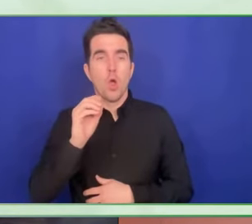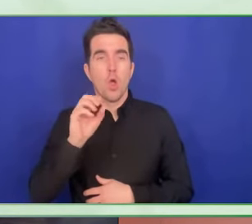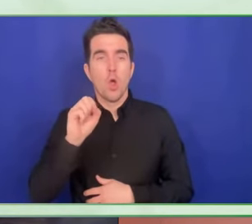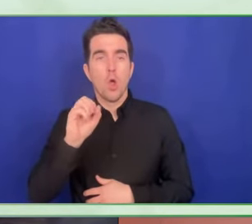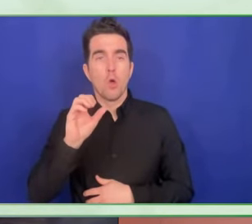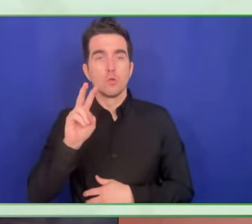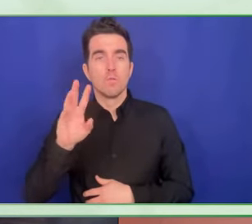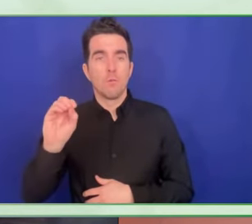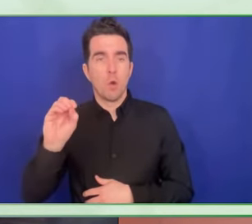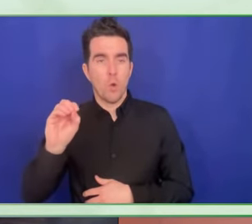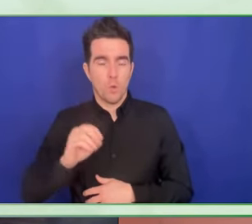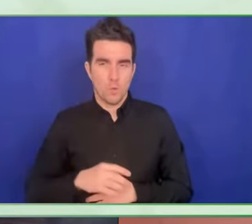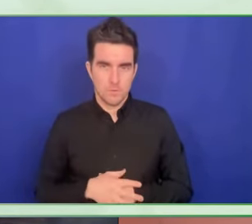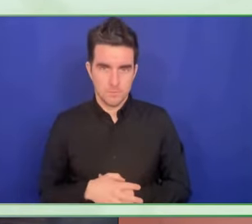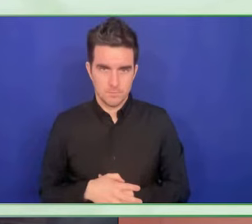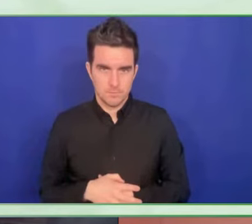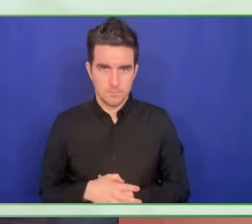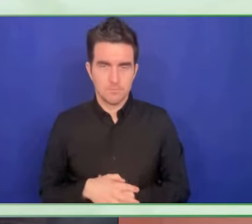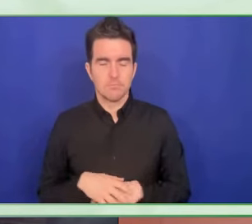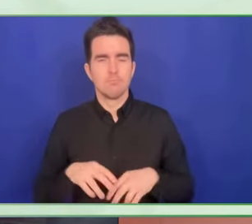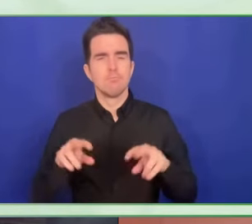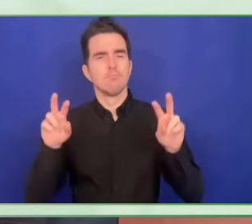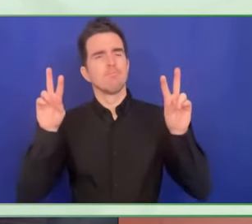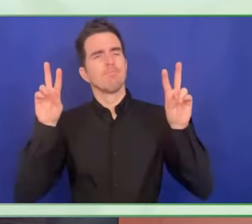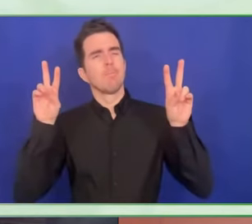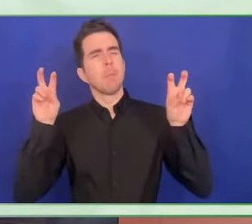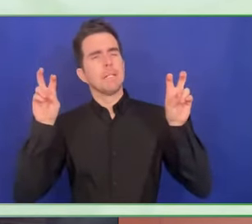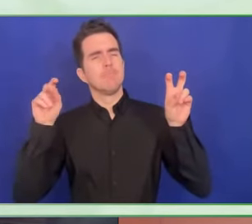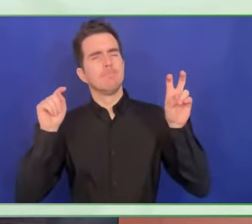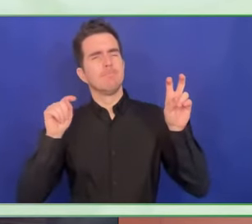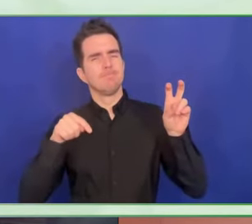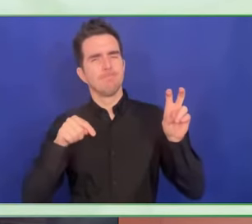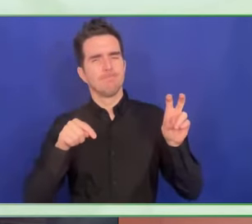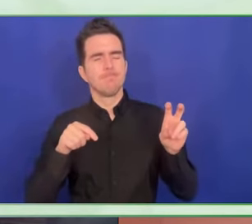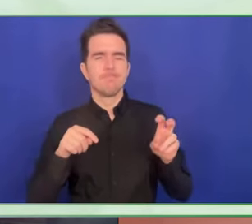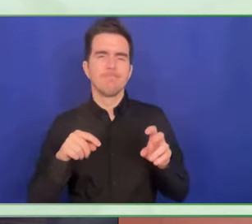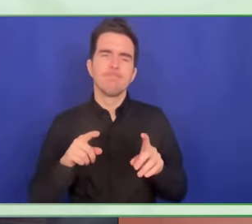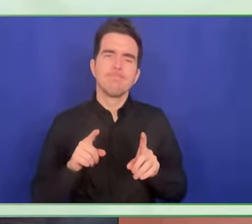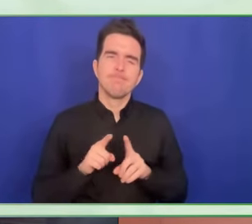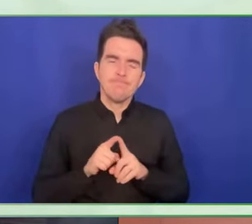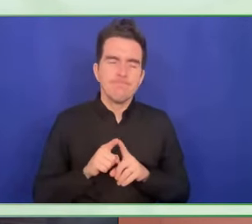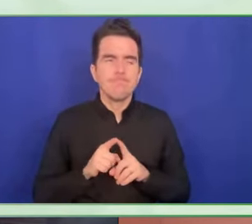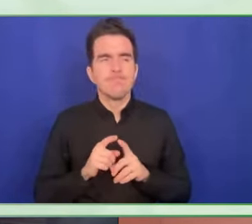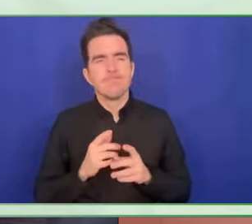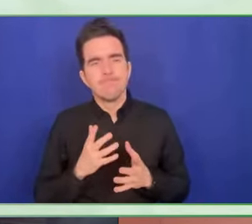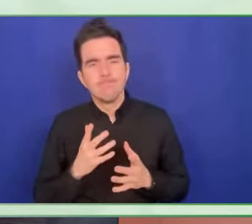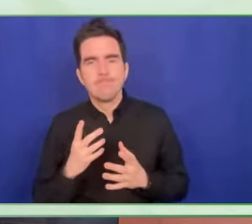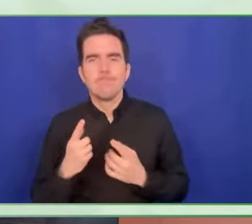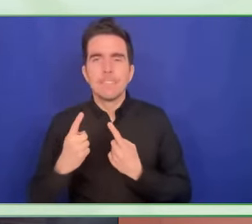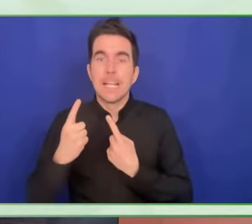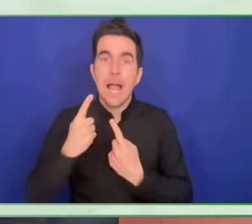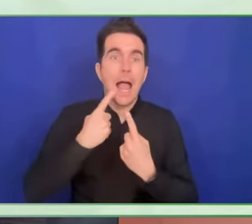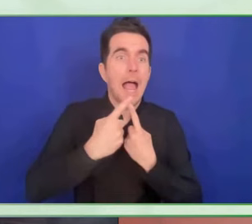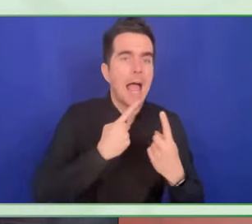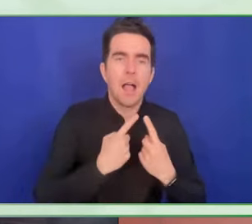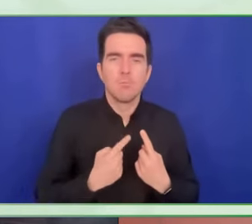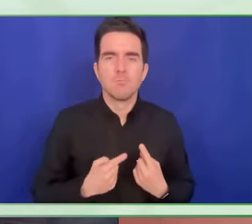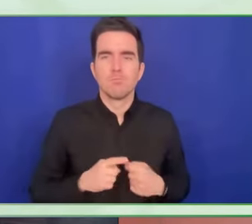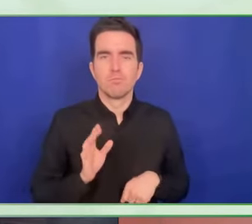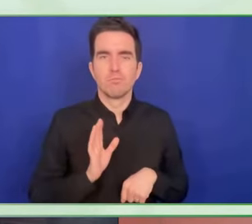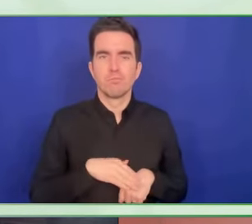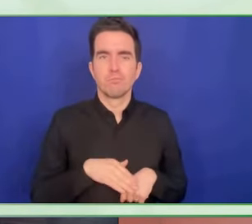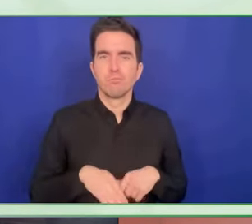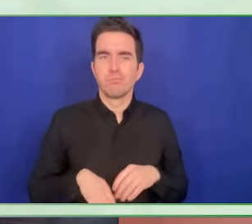much interested, which is your opinion, how we can break these taboos and talk more and raise the